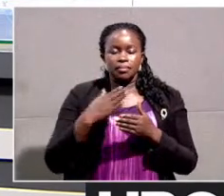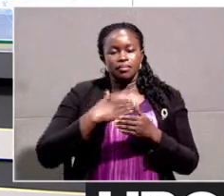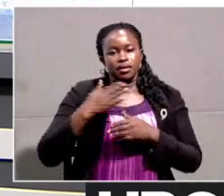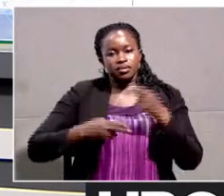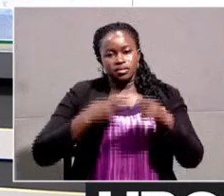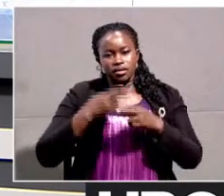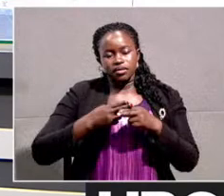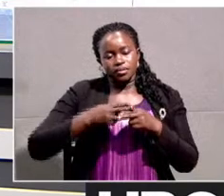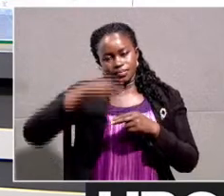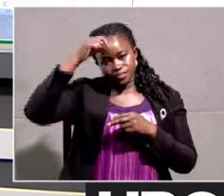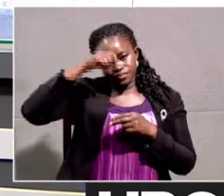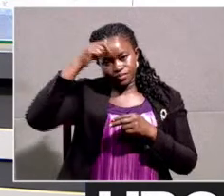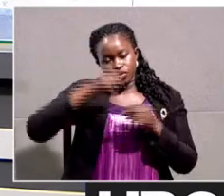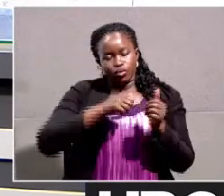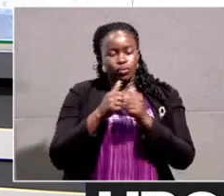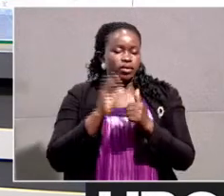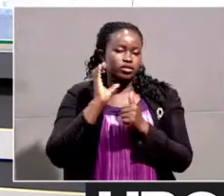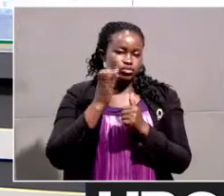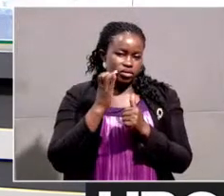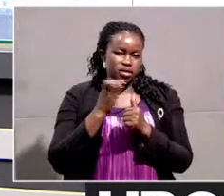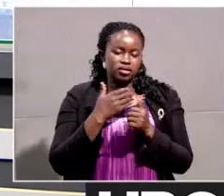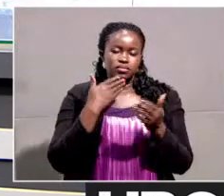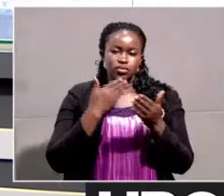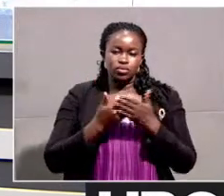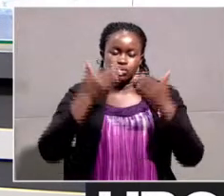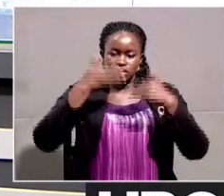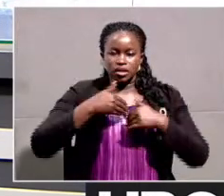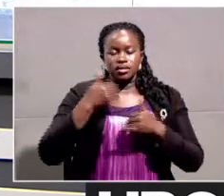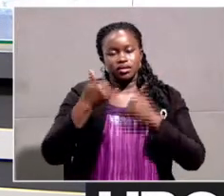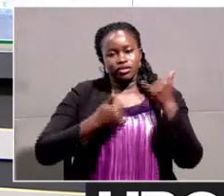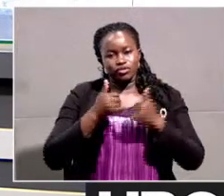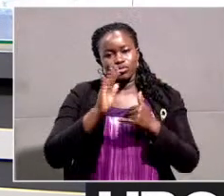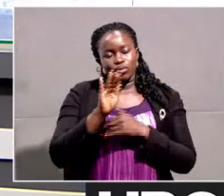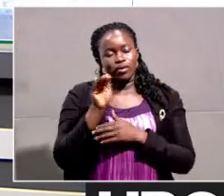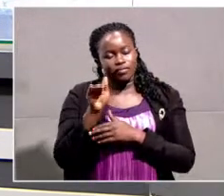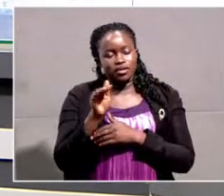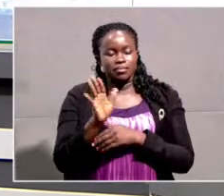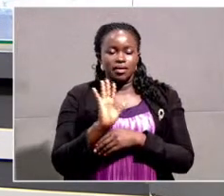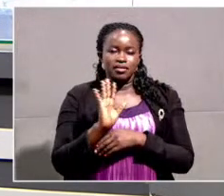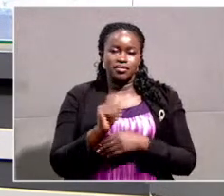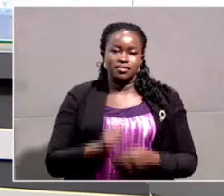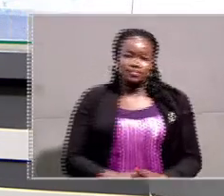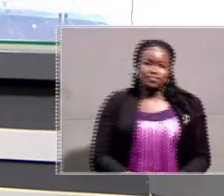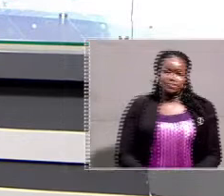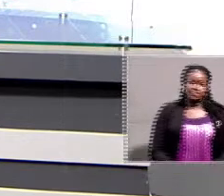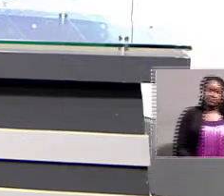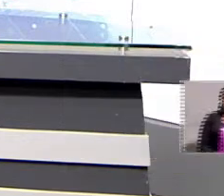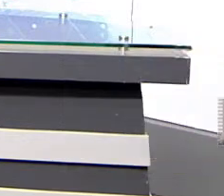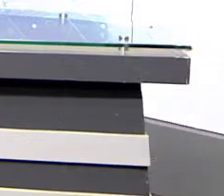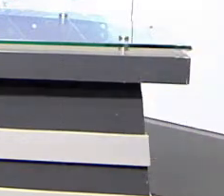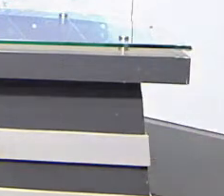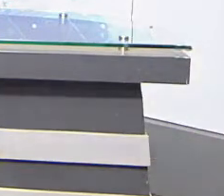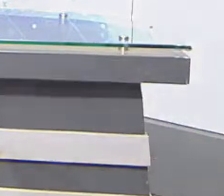Nakakon. Let's catch you then. For now, enjoy the evening and bye-bye.